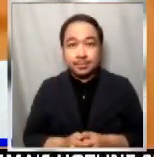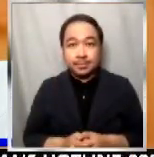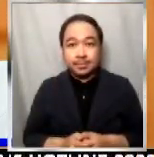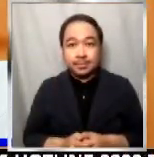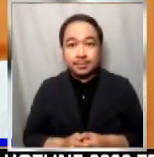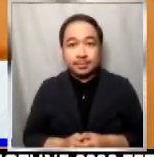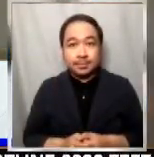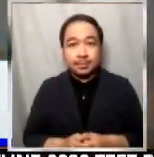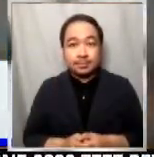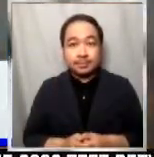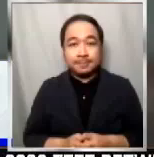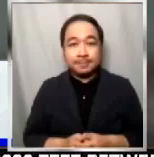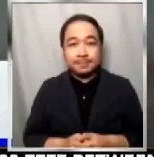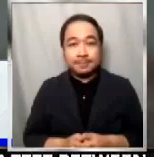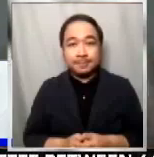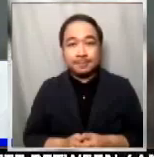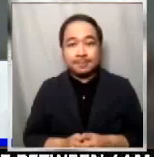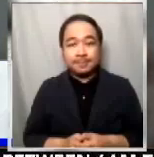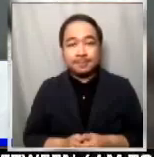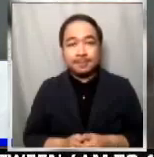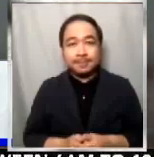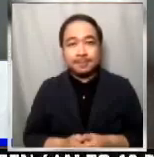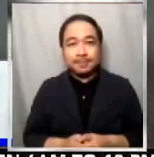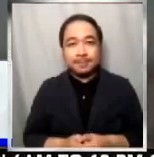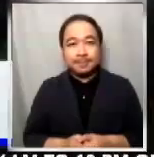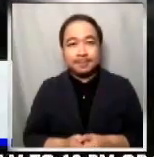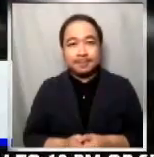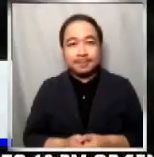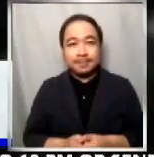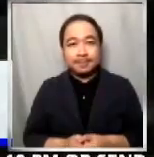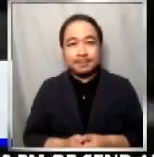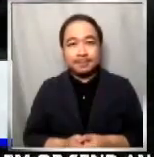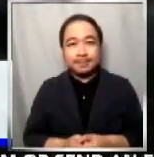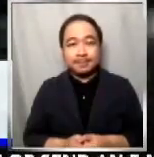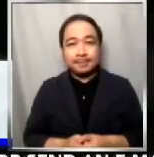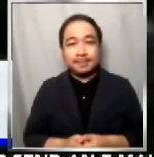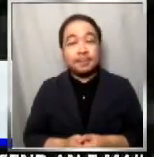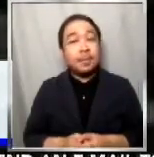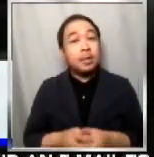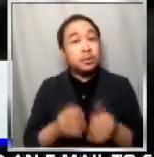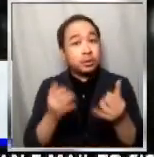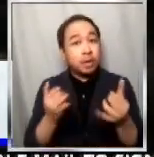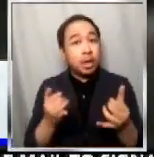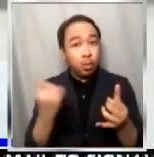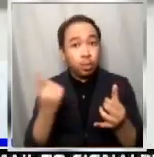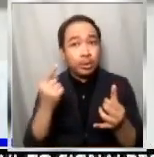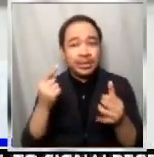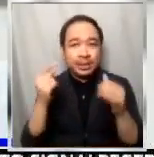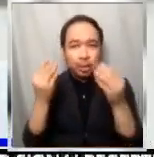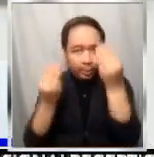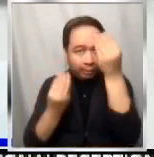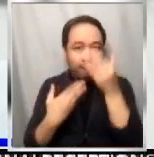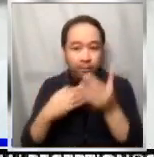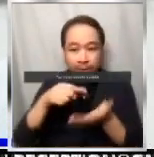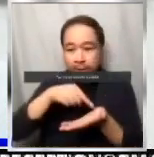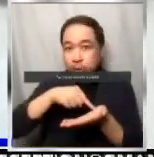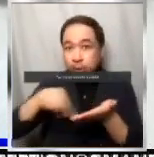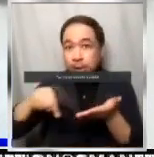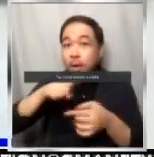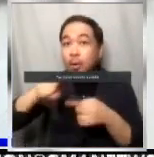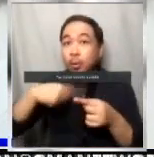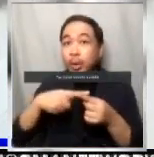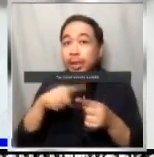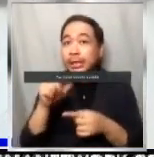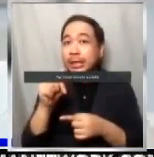inaasahang AstraZeneca vaccines galing COVAX. Maaari raw malaman sa loob ng linggong ito kung kailan darating ang AstraZeneca vaccines.